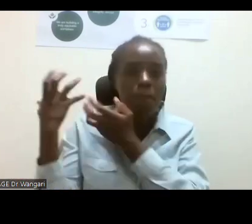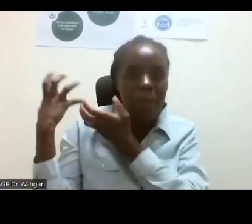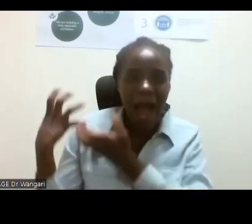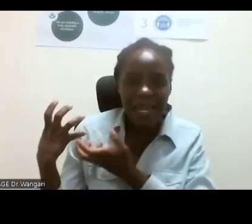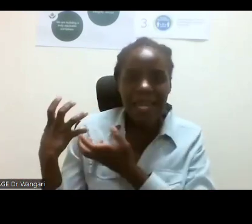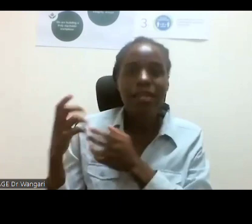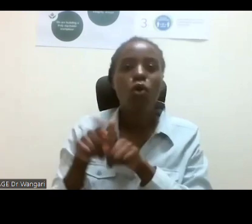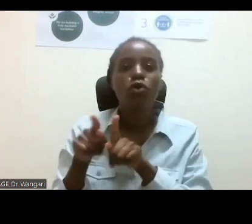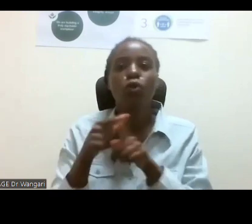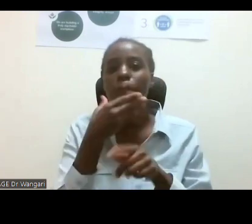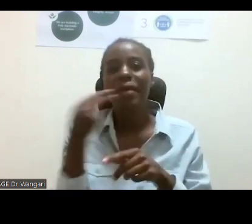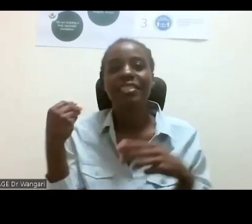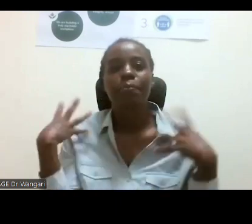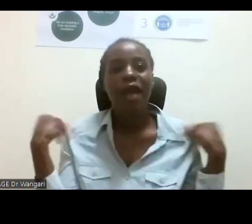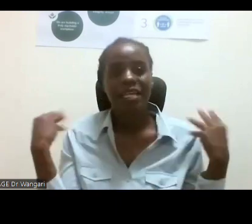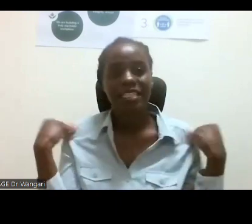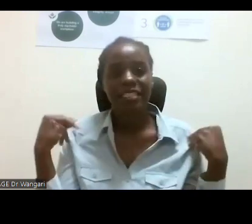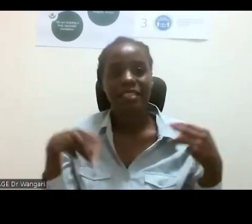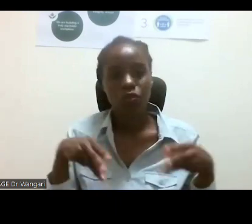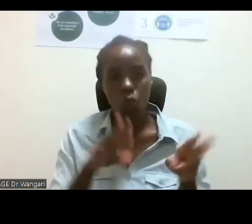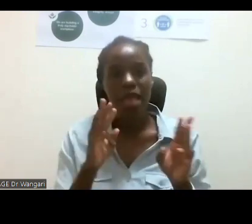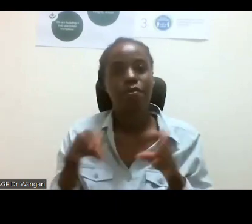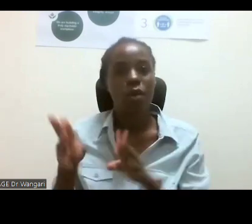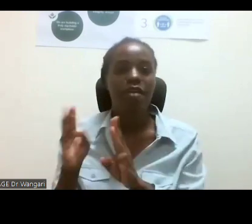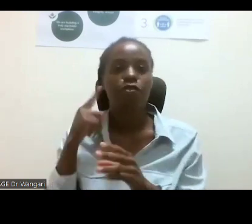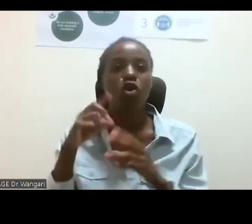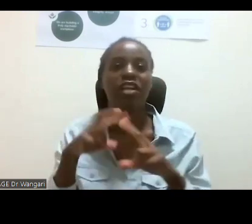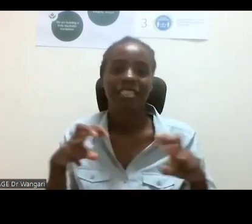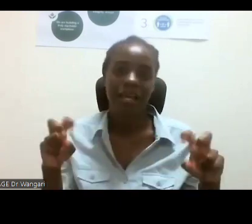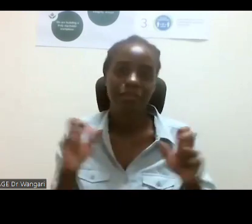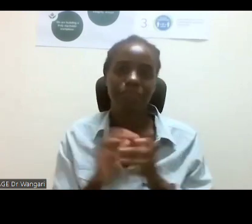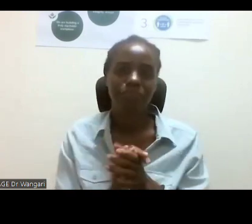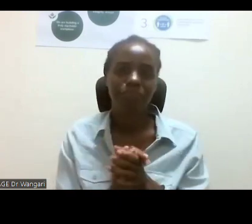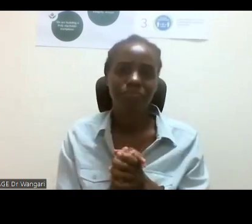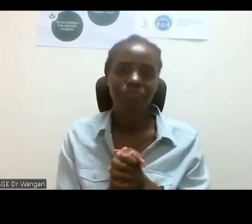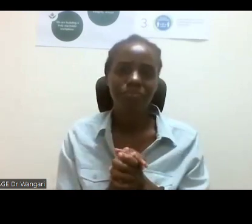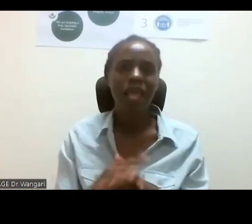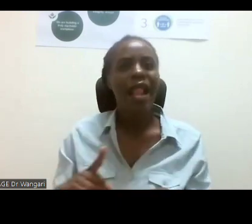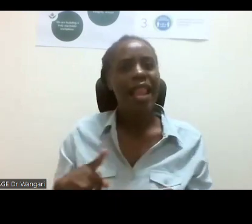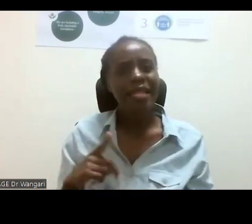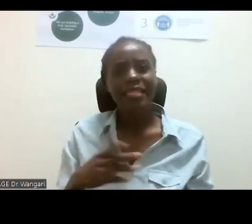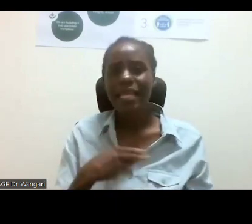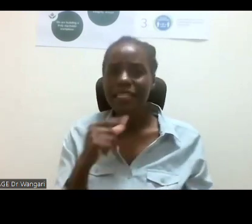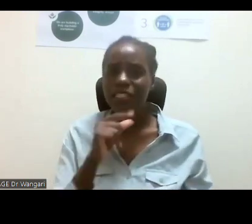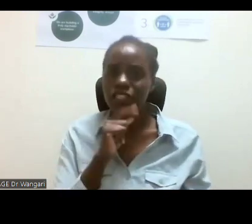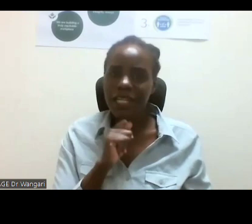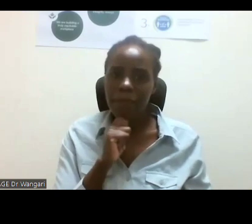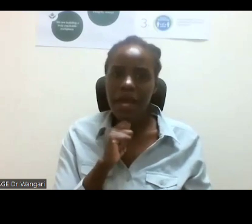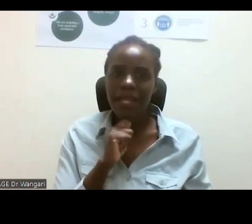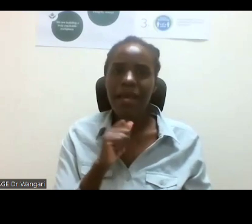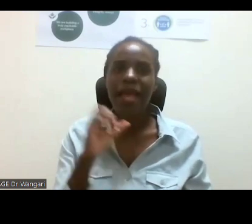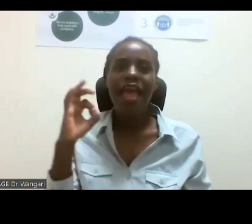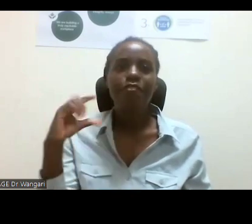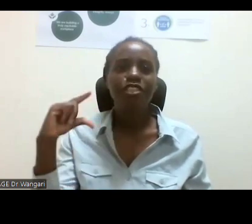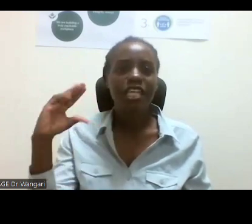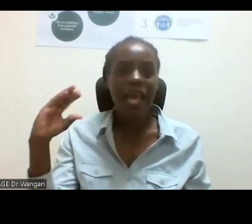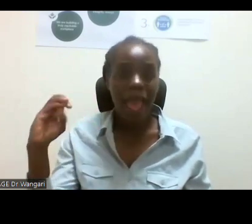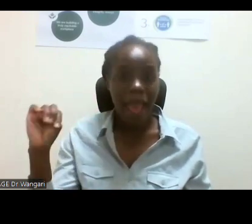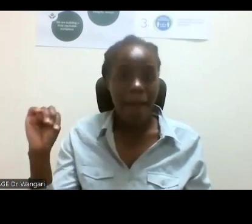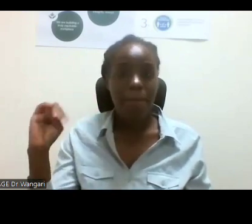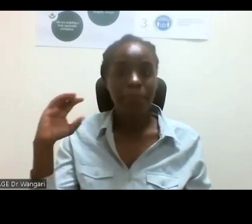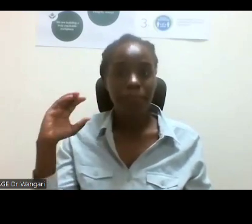best practices. Ladies and gentlemen, the Anti-FGM Board is a state agency in Kenya established